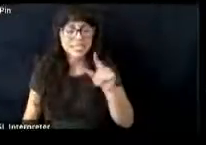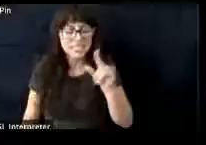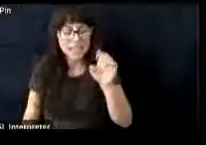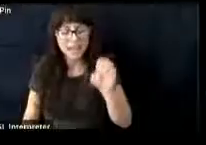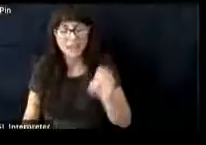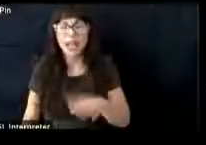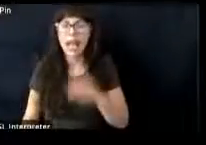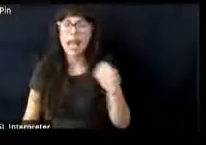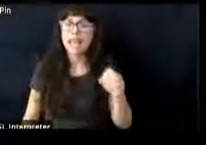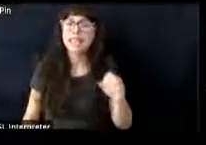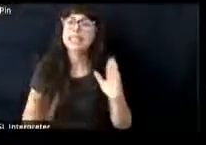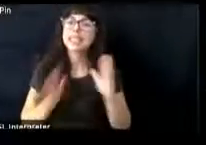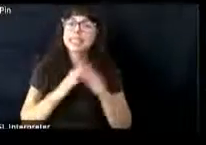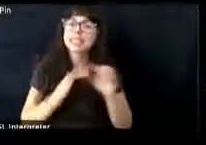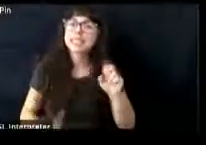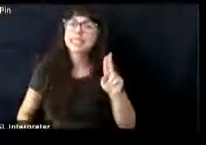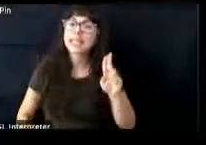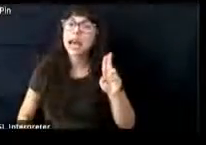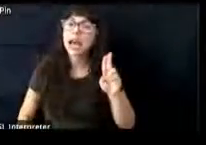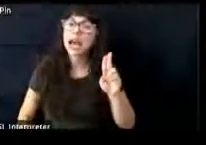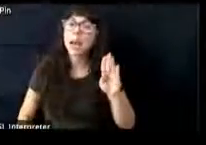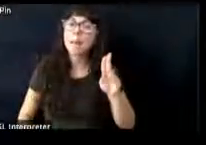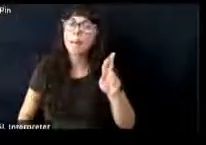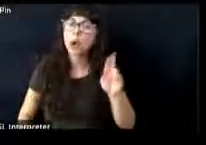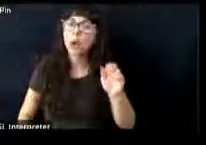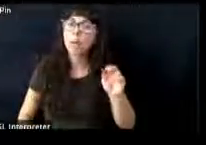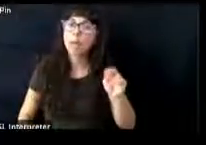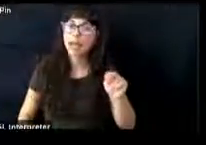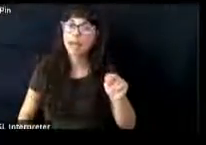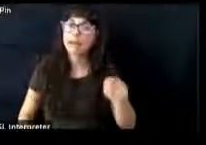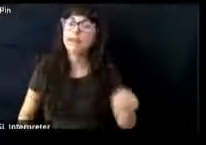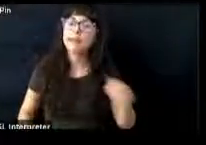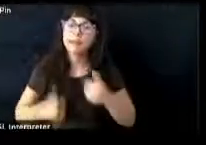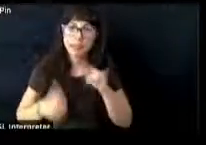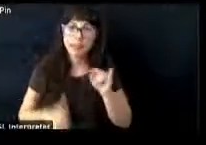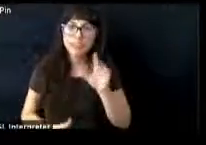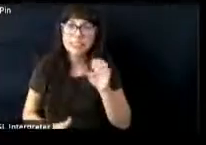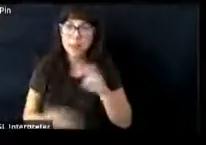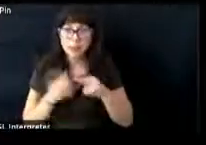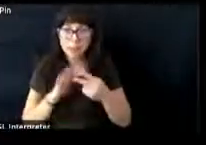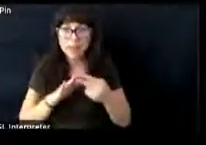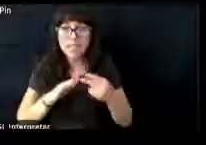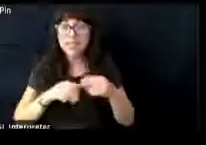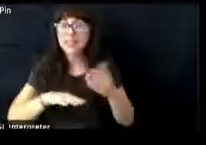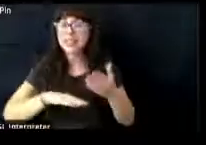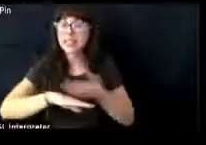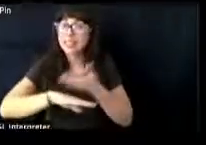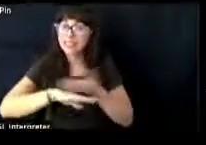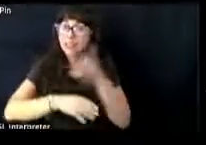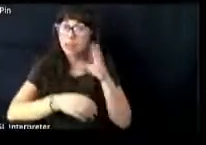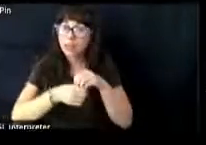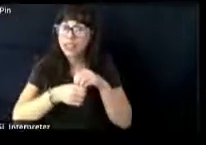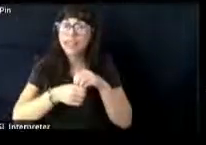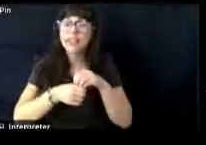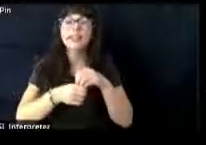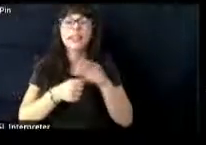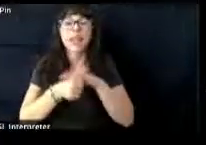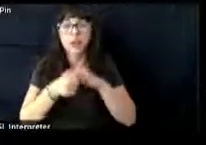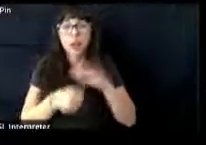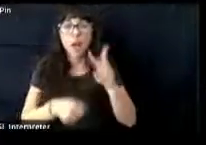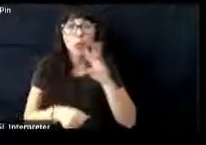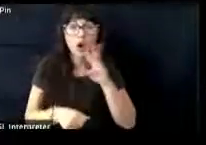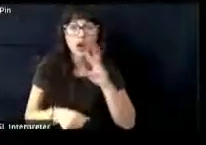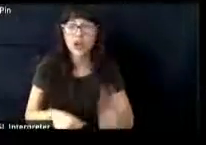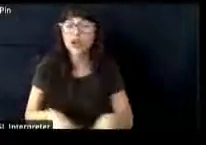so representation that takes into consideration the development in these areas, water issues, transportation